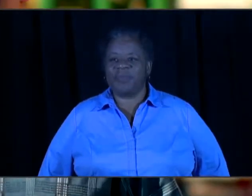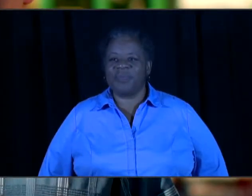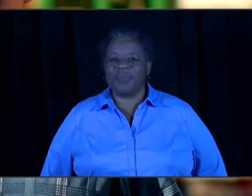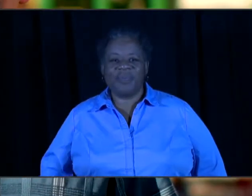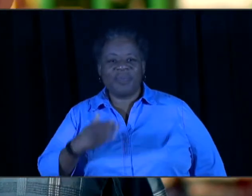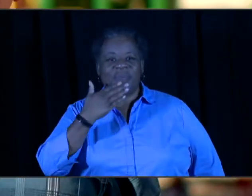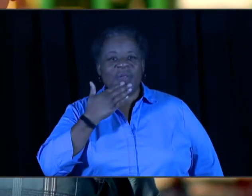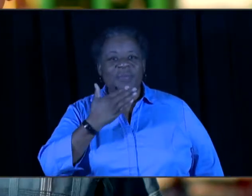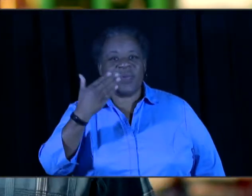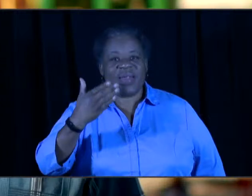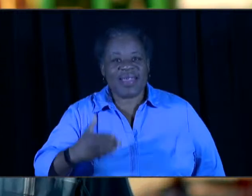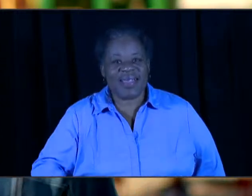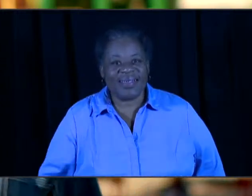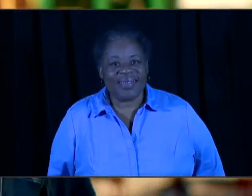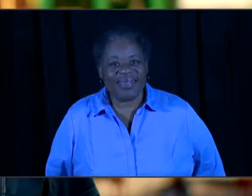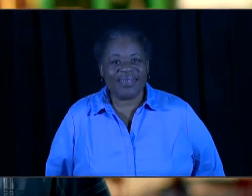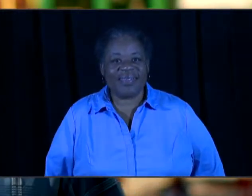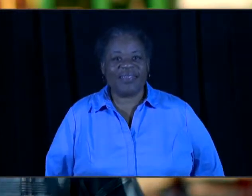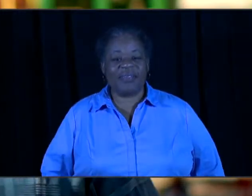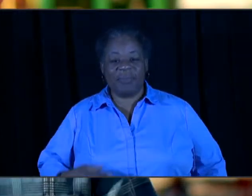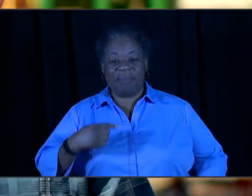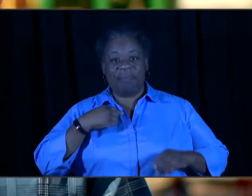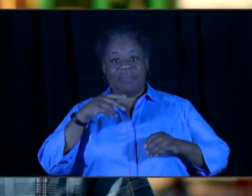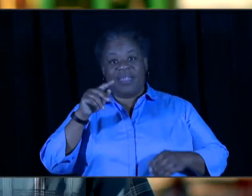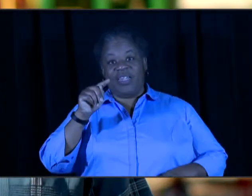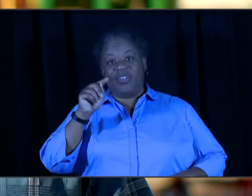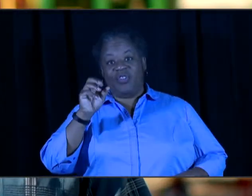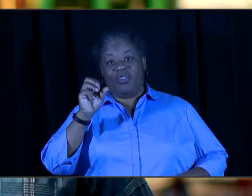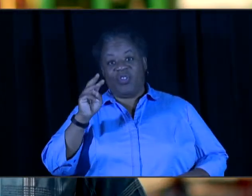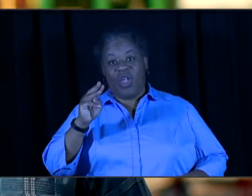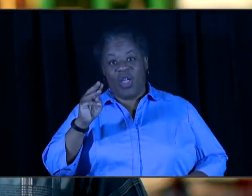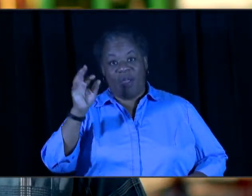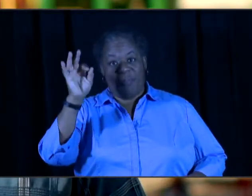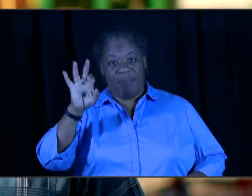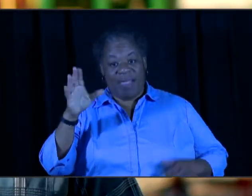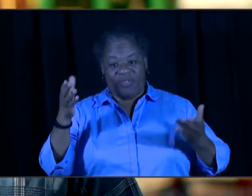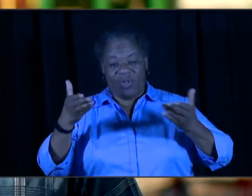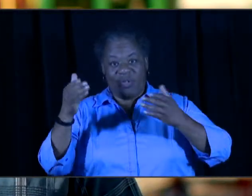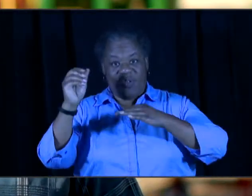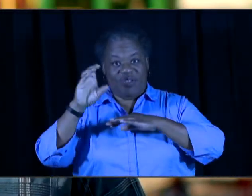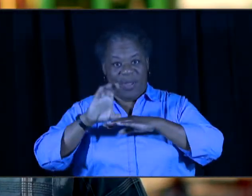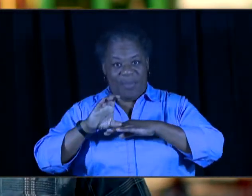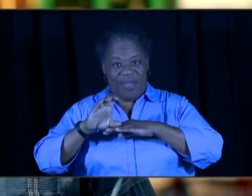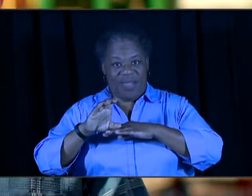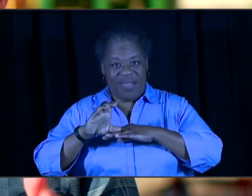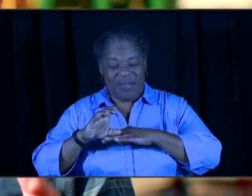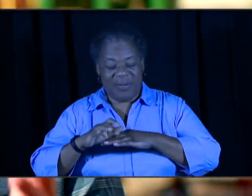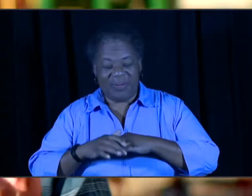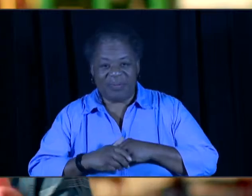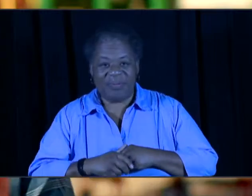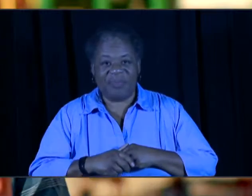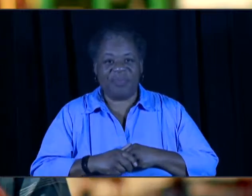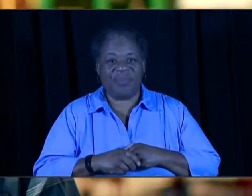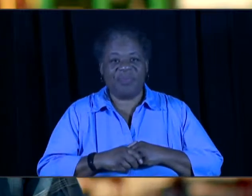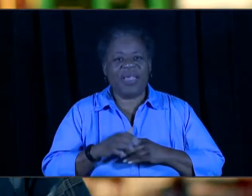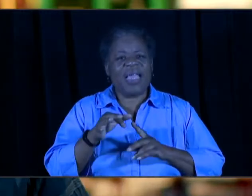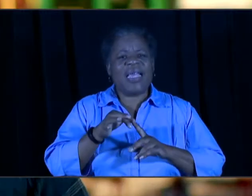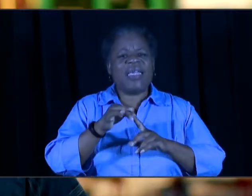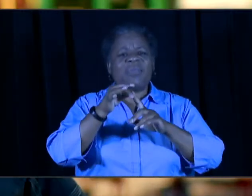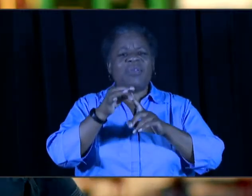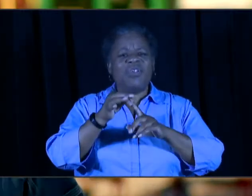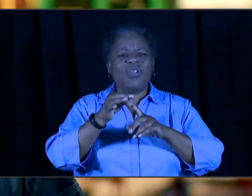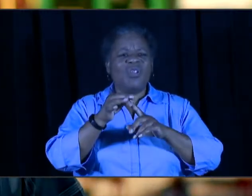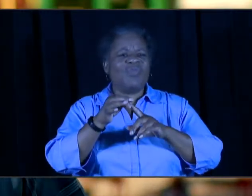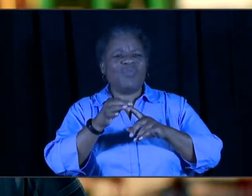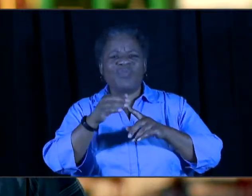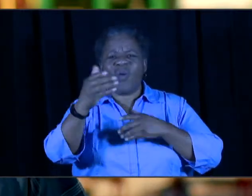Good morning, everyone. My name is Tom Van Antwerp, and I serve as one of the pastors here at Grace Chapel. I want to give a special shout out to those